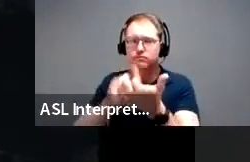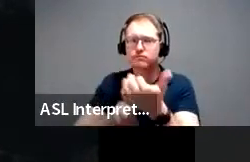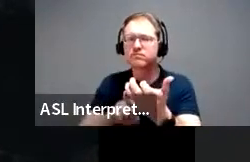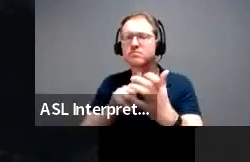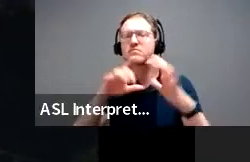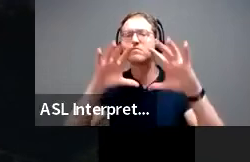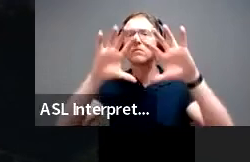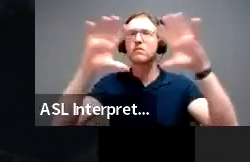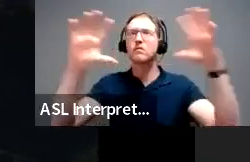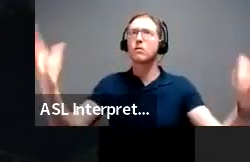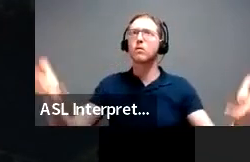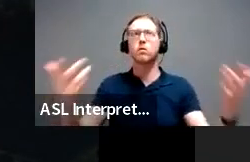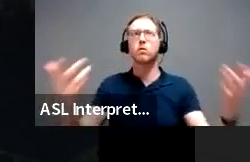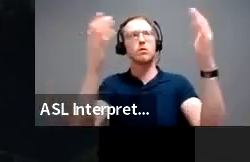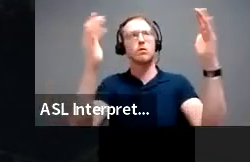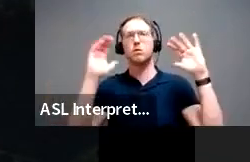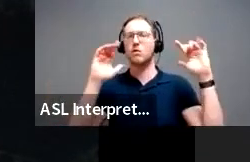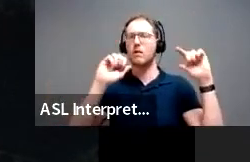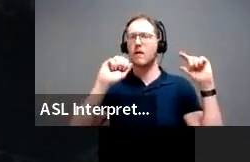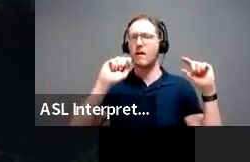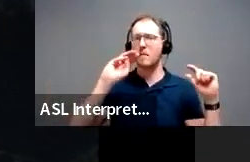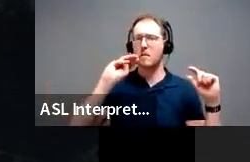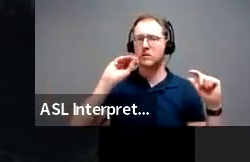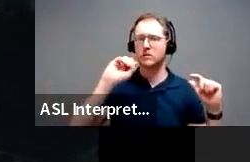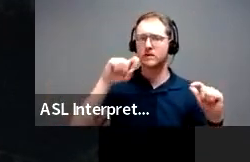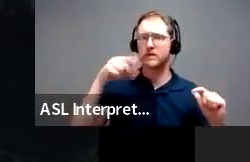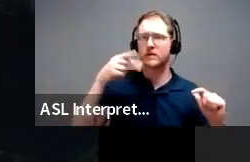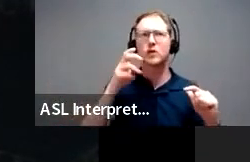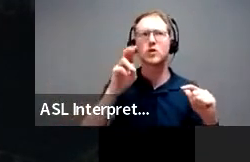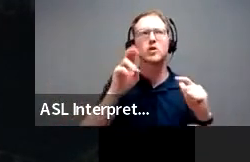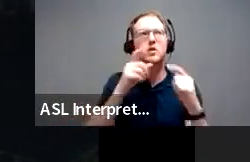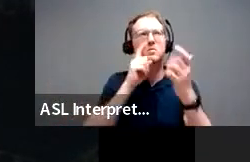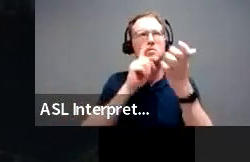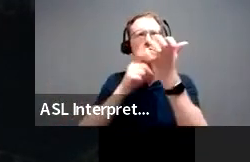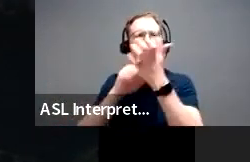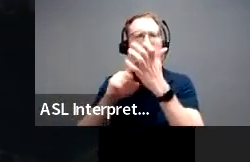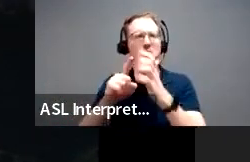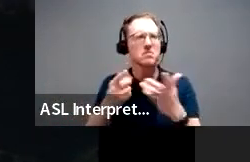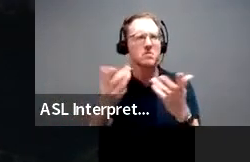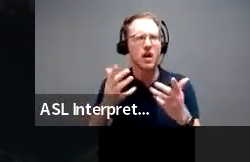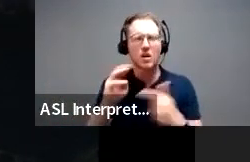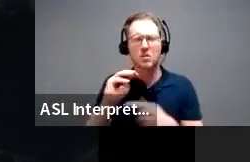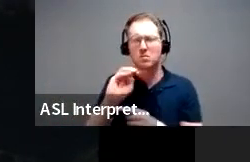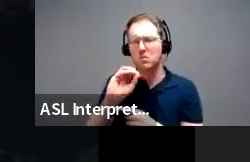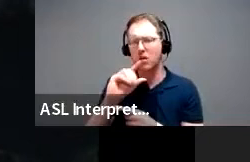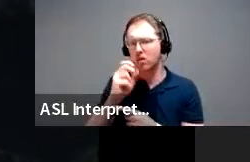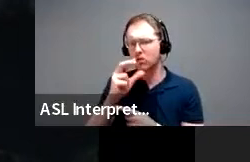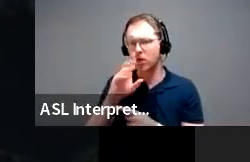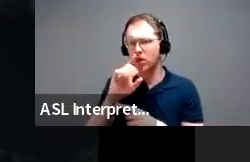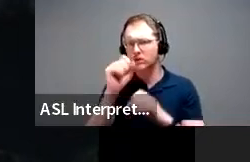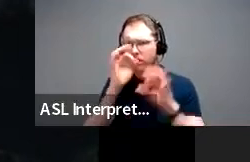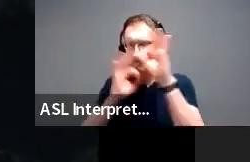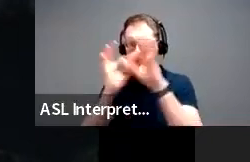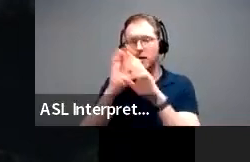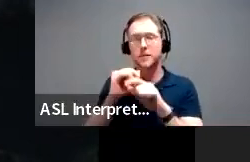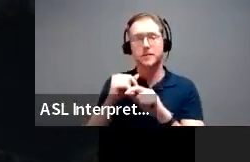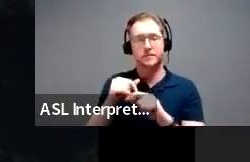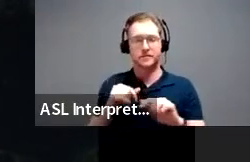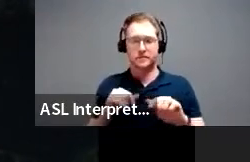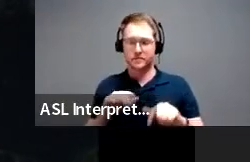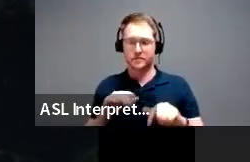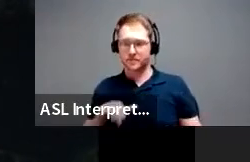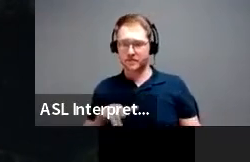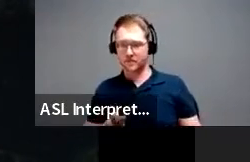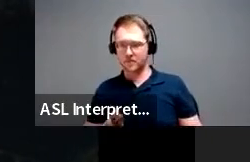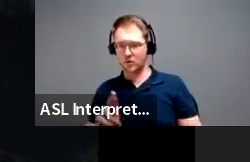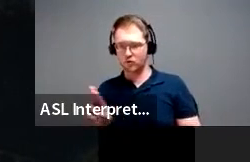planets. So I'm highlighting one system here in the lower right because it was a dramatic discovery about 5